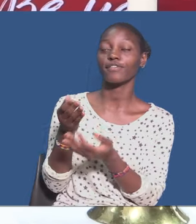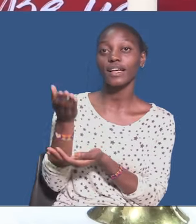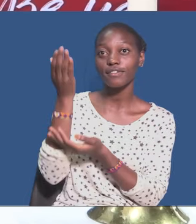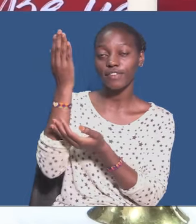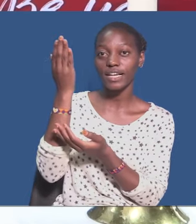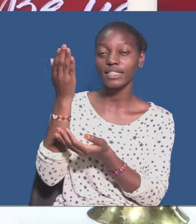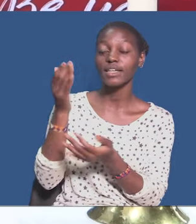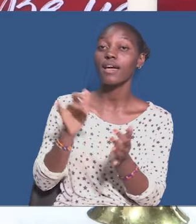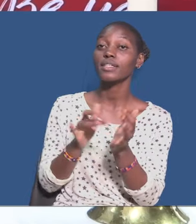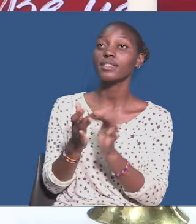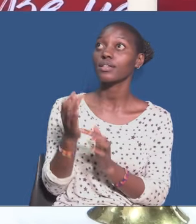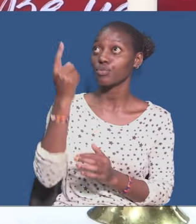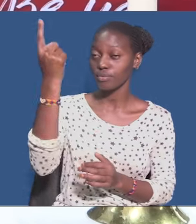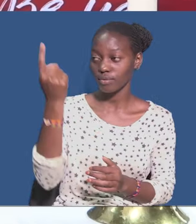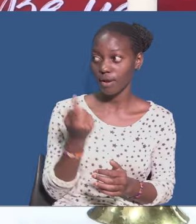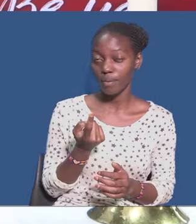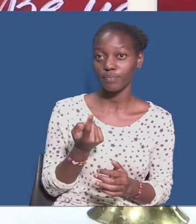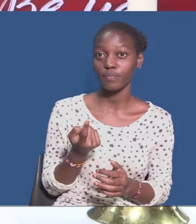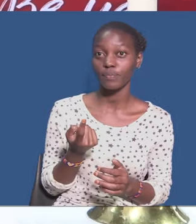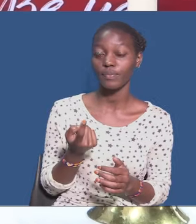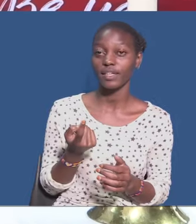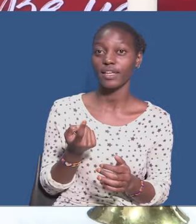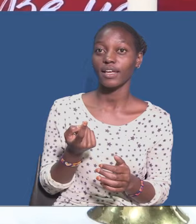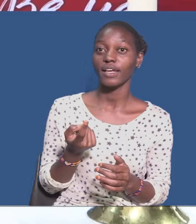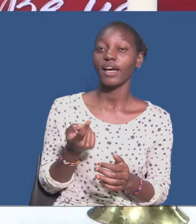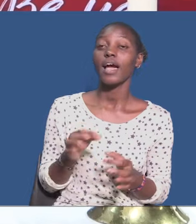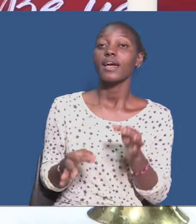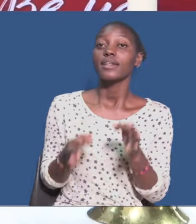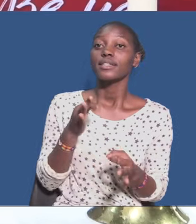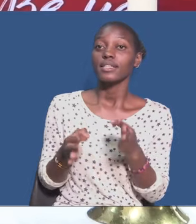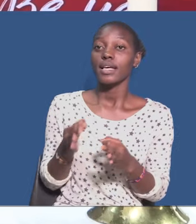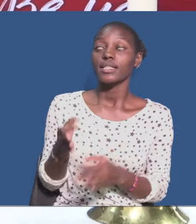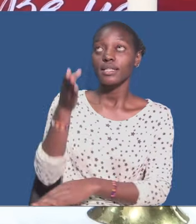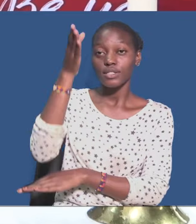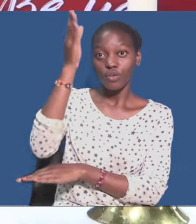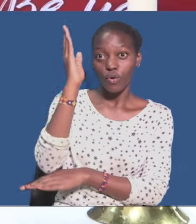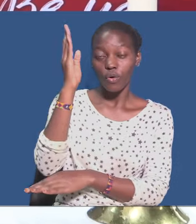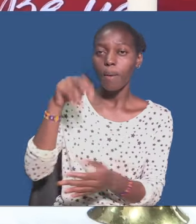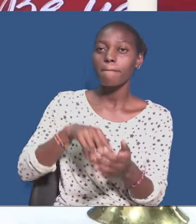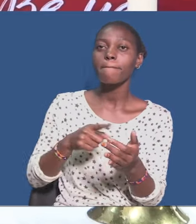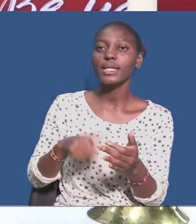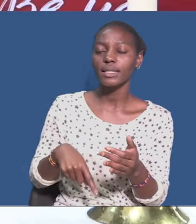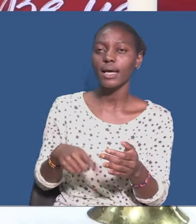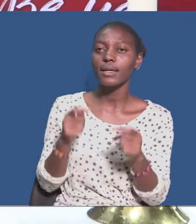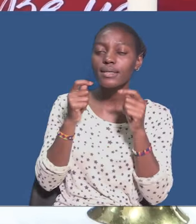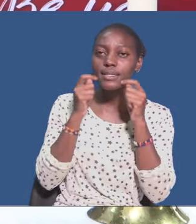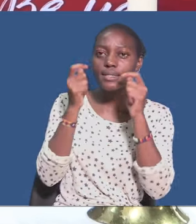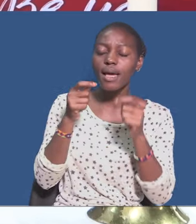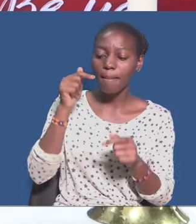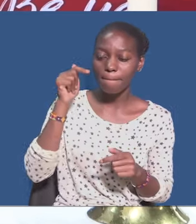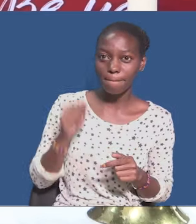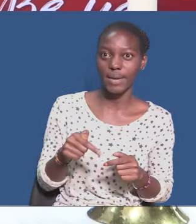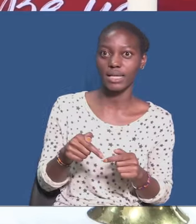was to come. The justice of God means that sin must